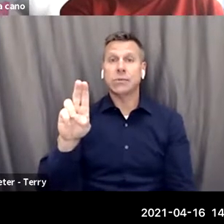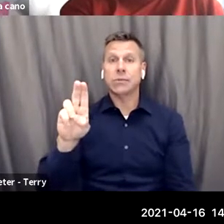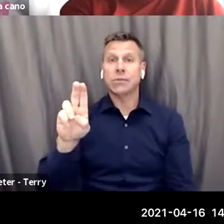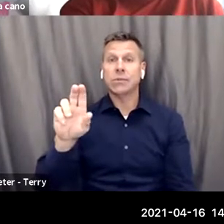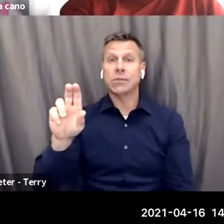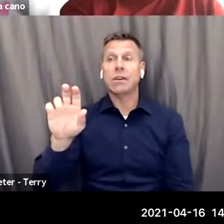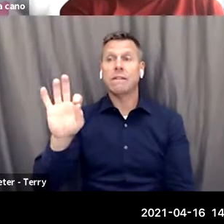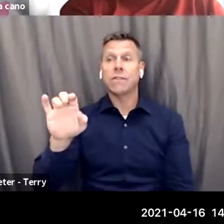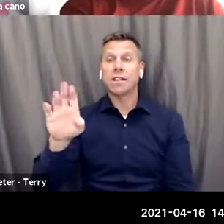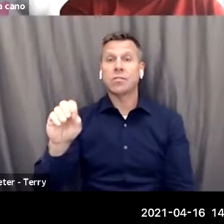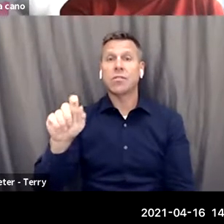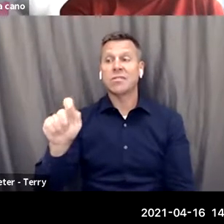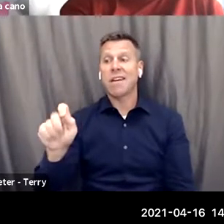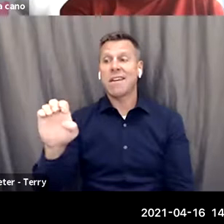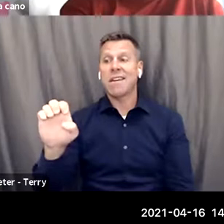csufresno.edu.